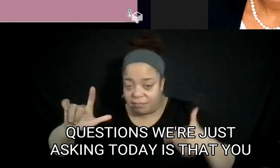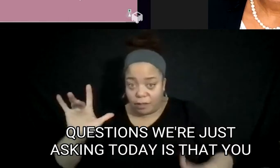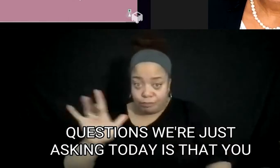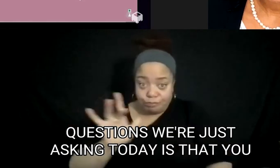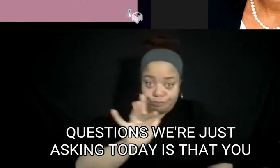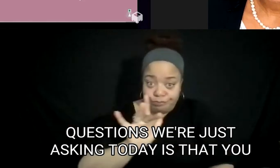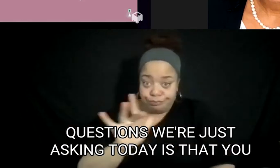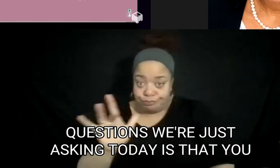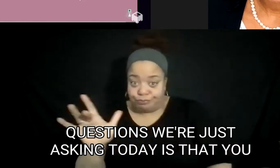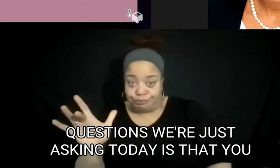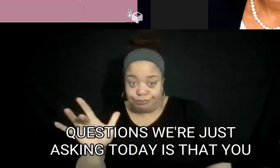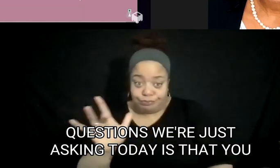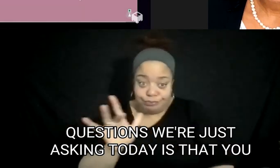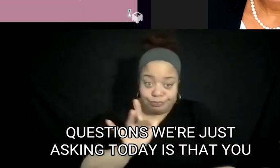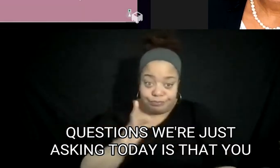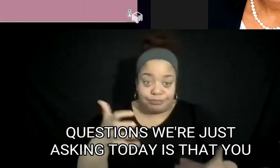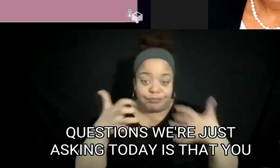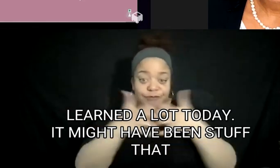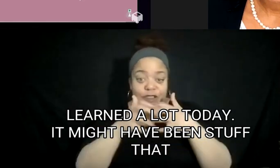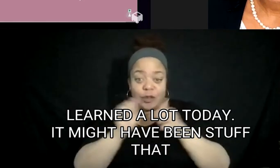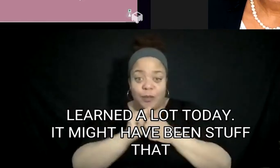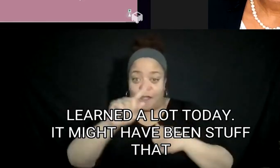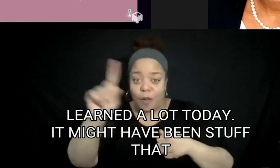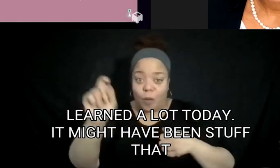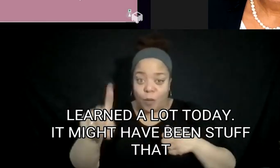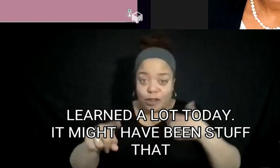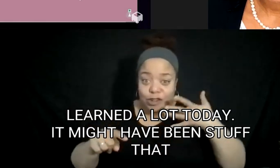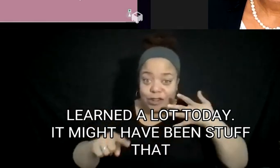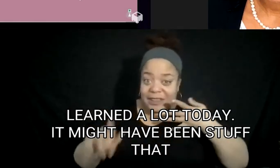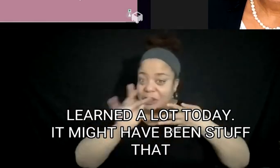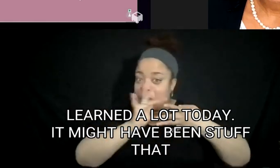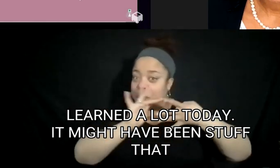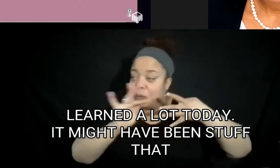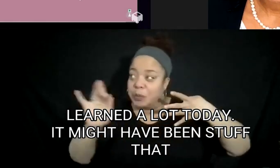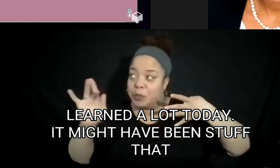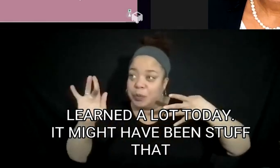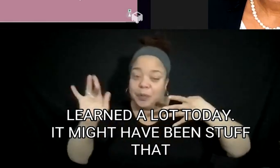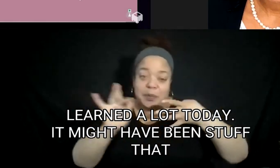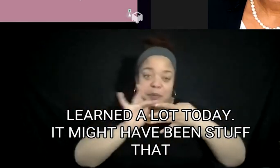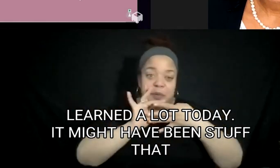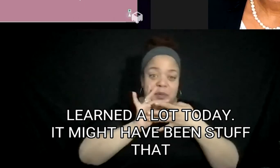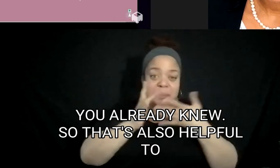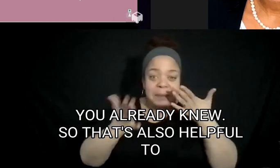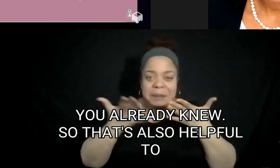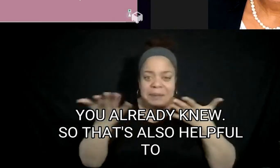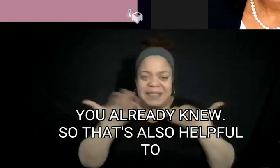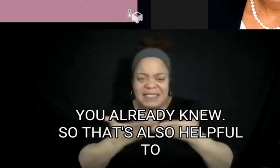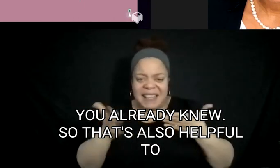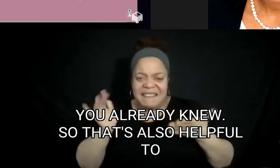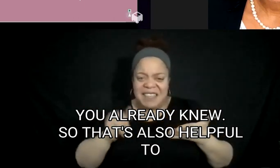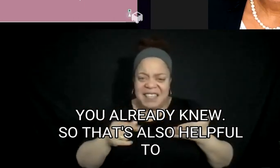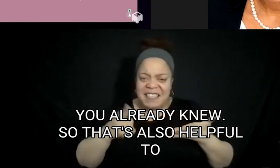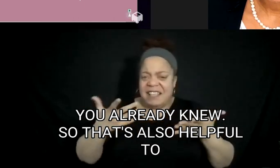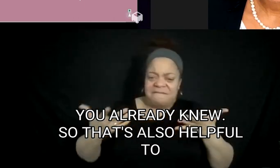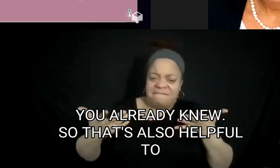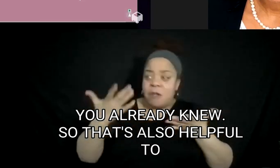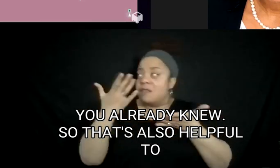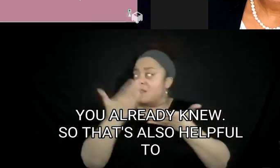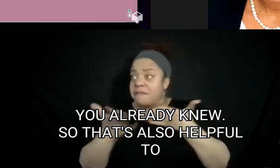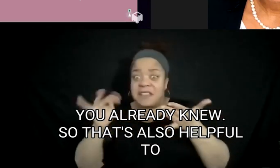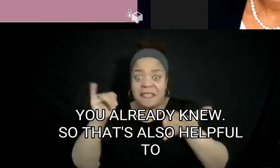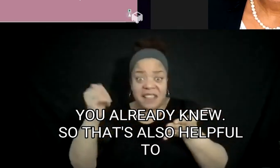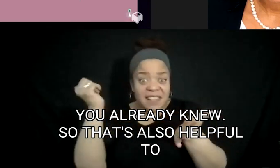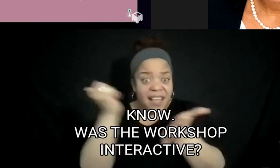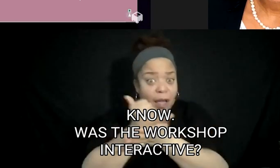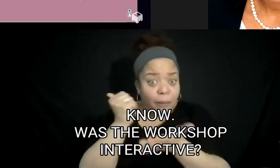already knew. So that's also helpful to know. Was the workshop interactive? Did the workshop meet your accessibility needs? These